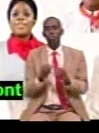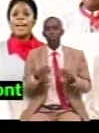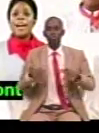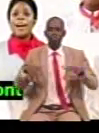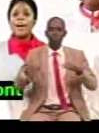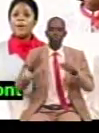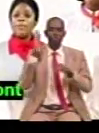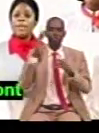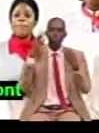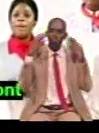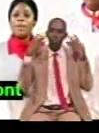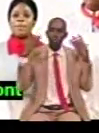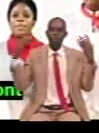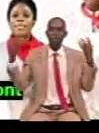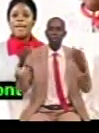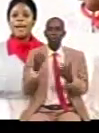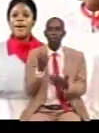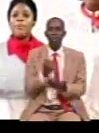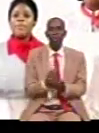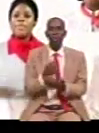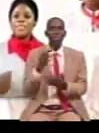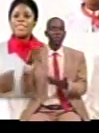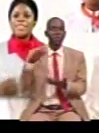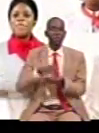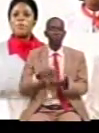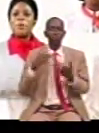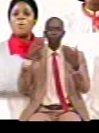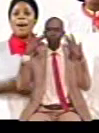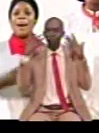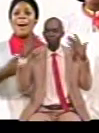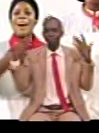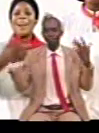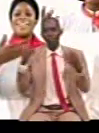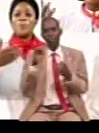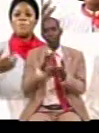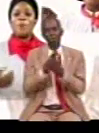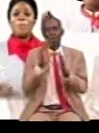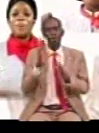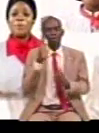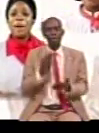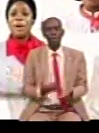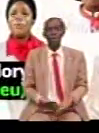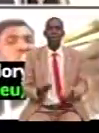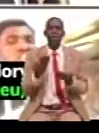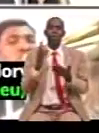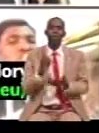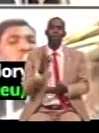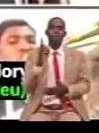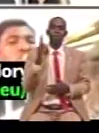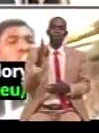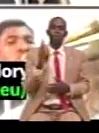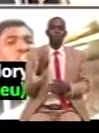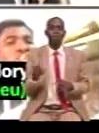trumpets sound, the mighty sound, the saints arise.